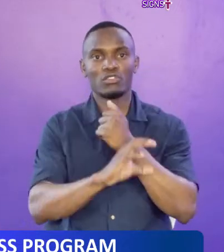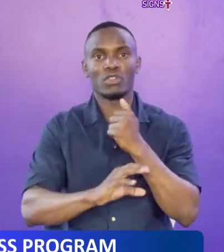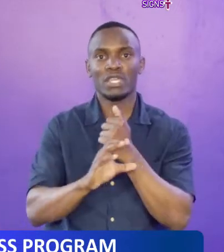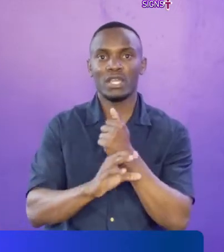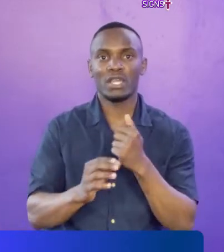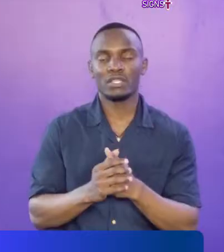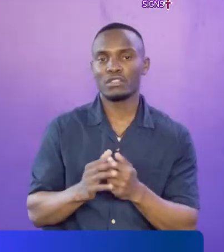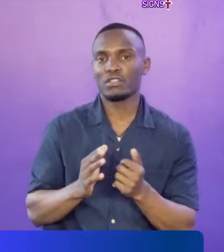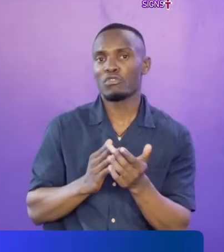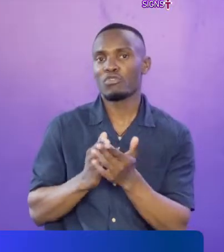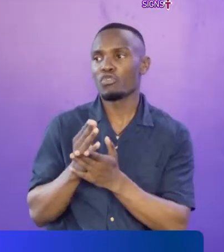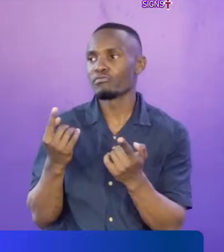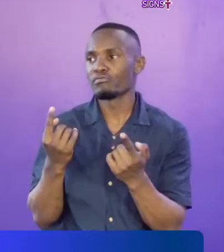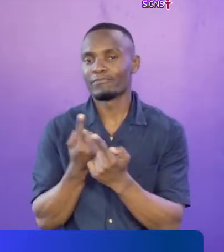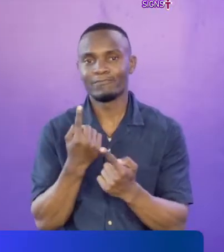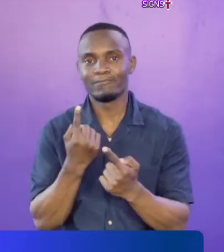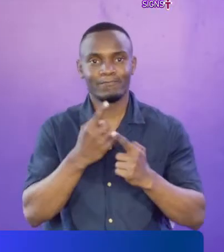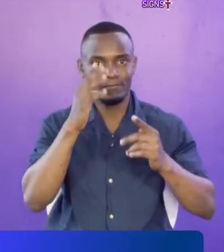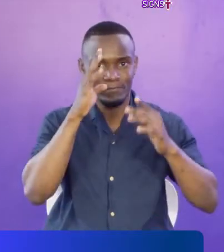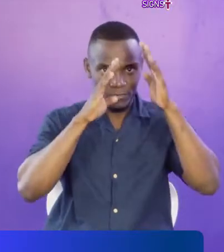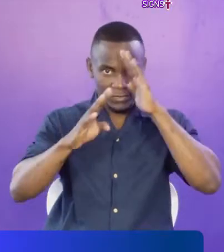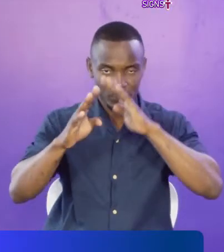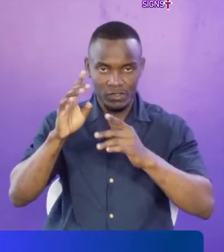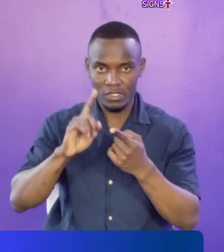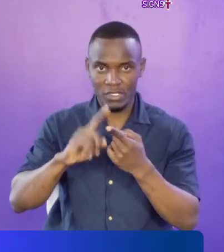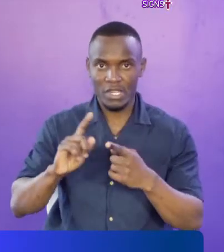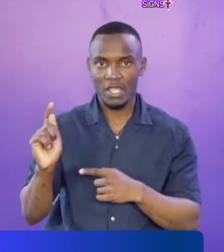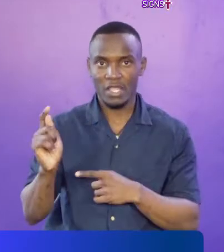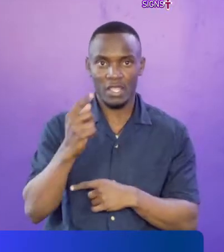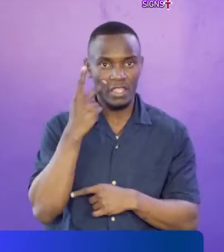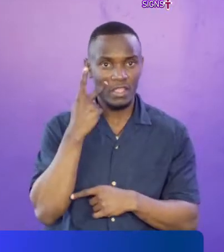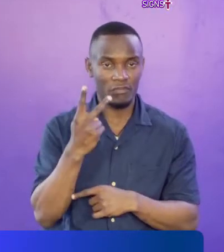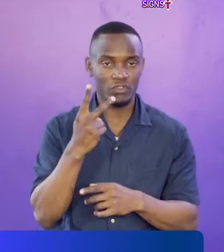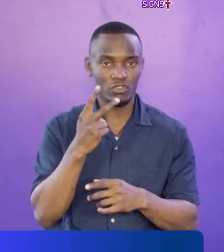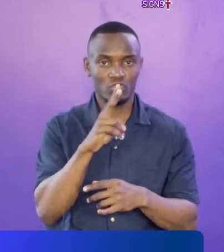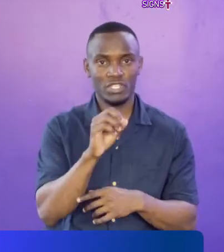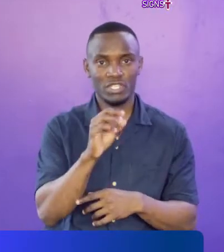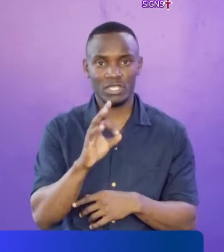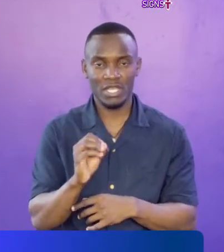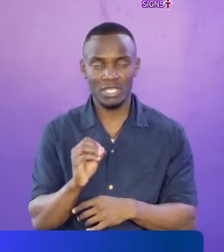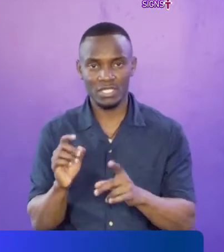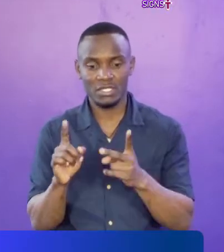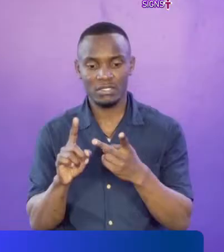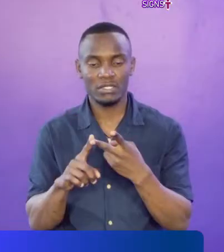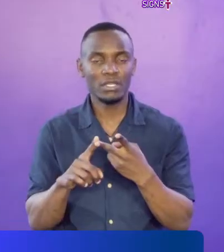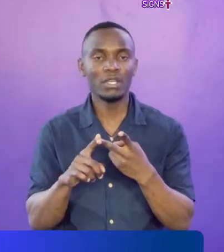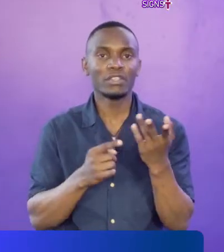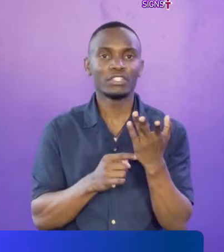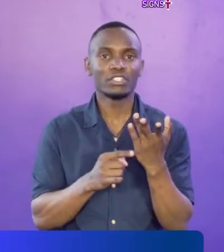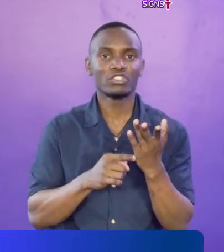through various initiatives. The Kenya Vision 2030, we have the Digital Master Plan